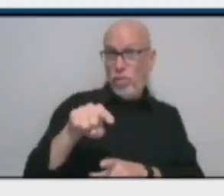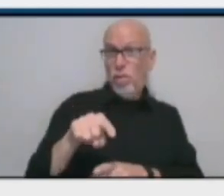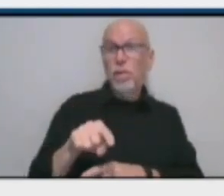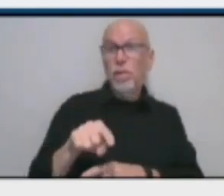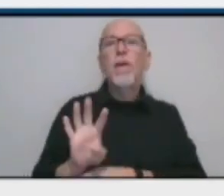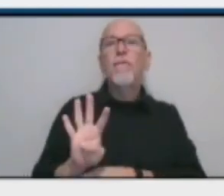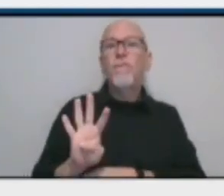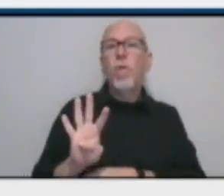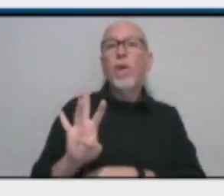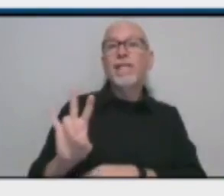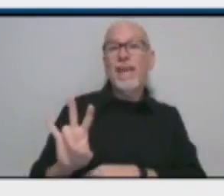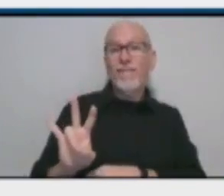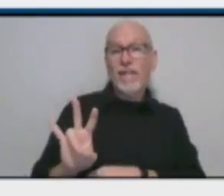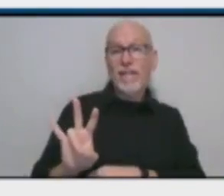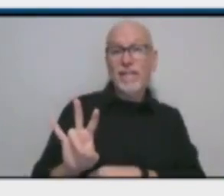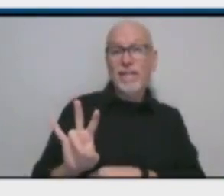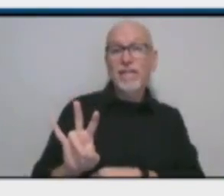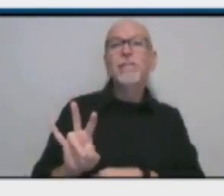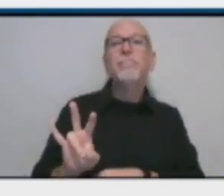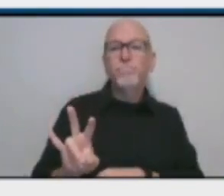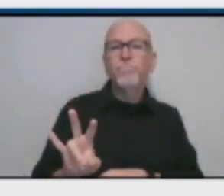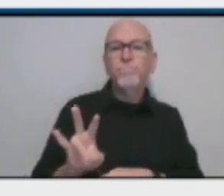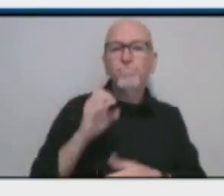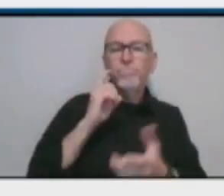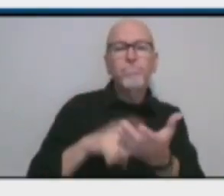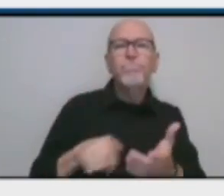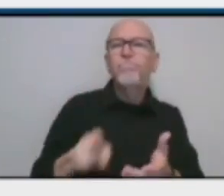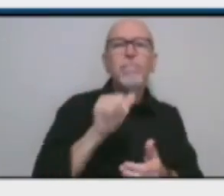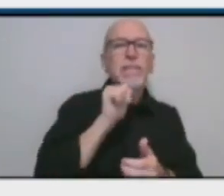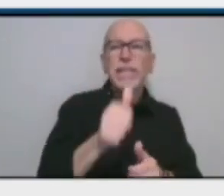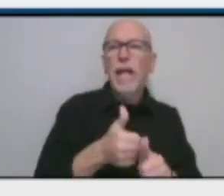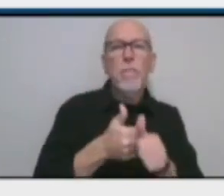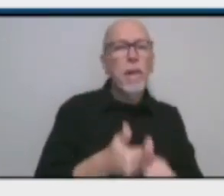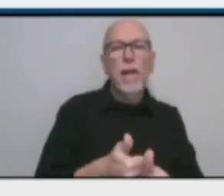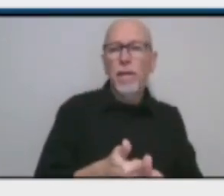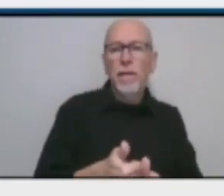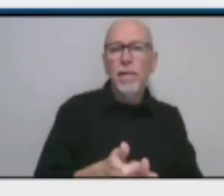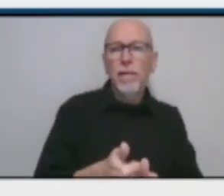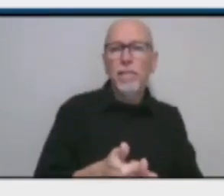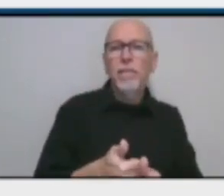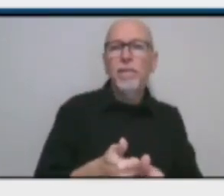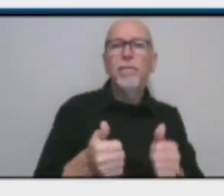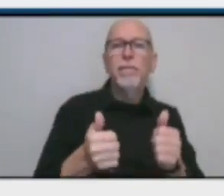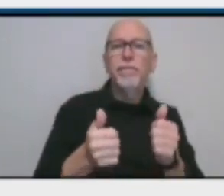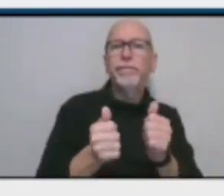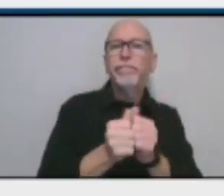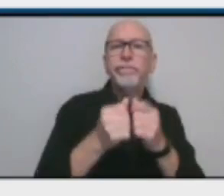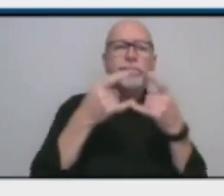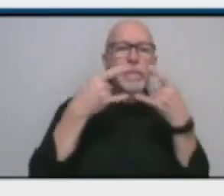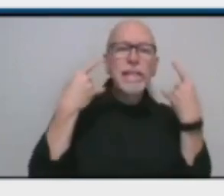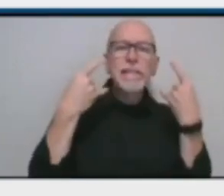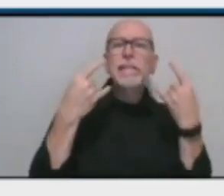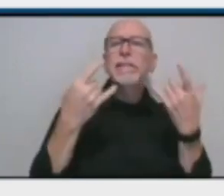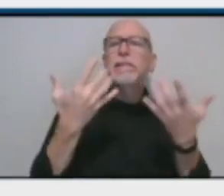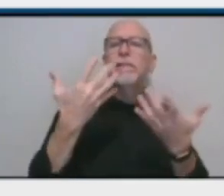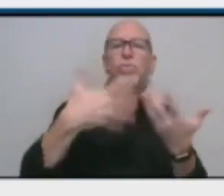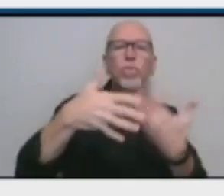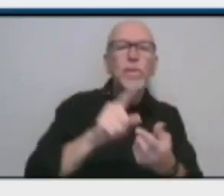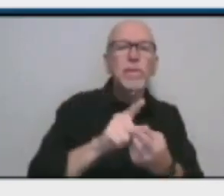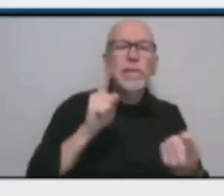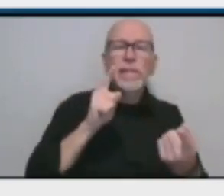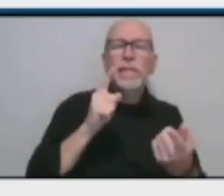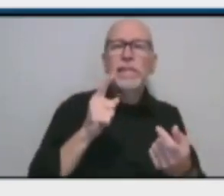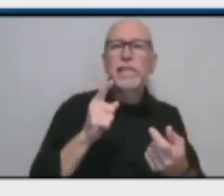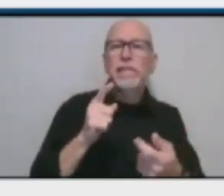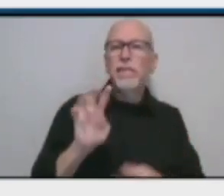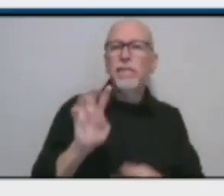47 were found not to be in compliance with masking or social distancing.